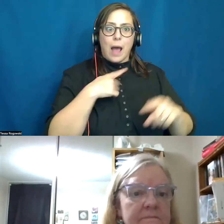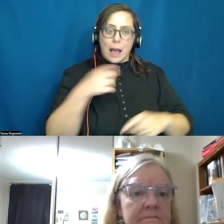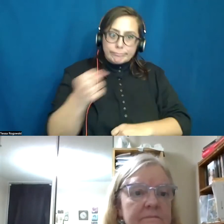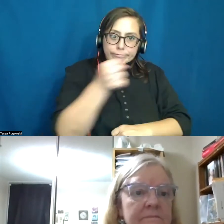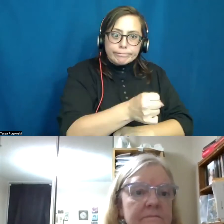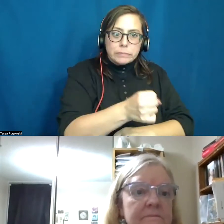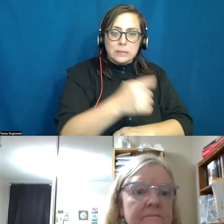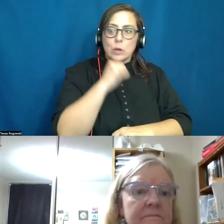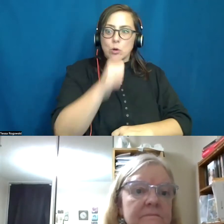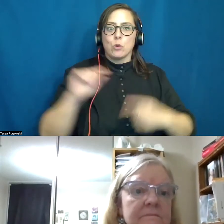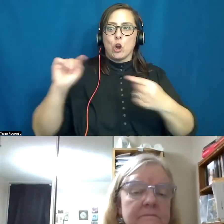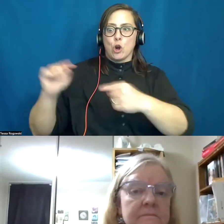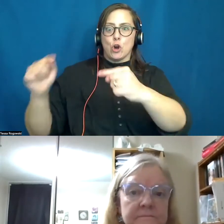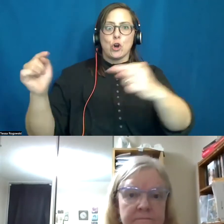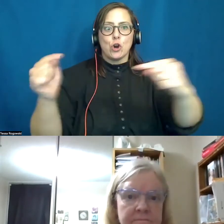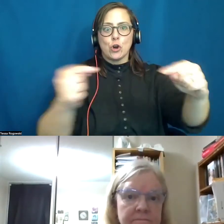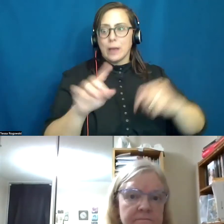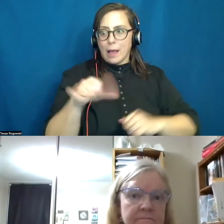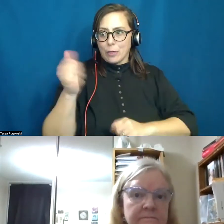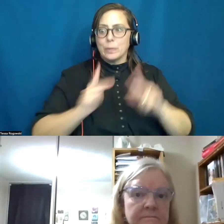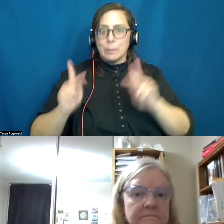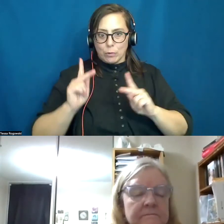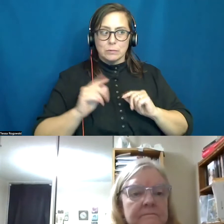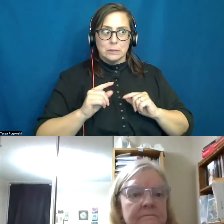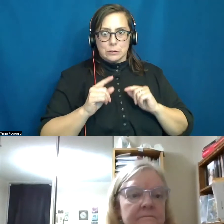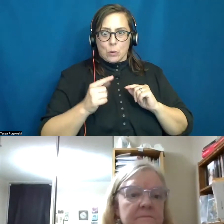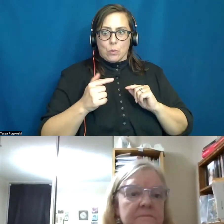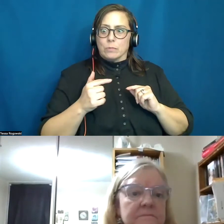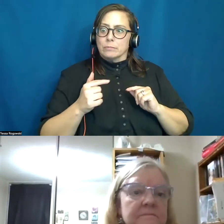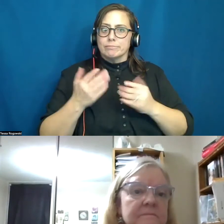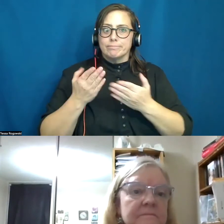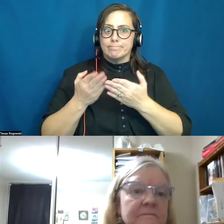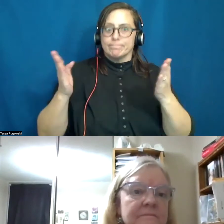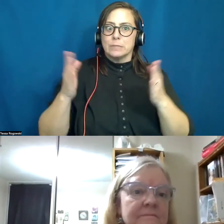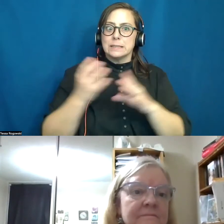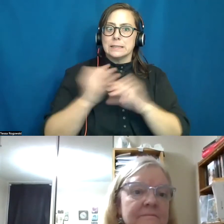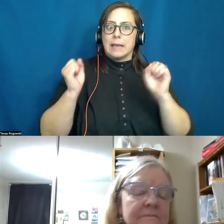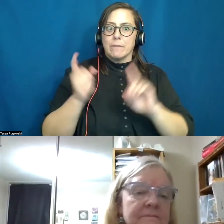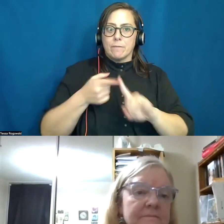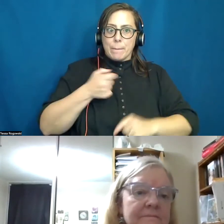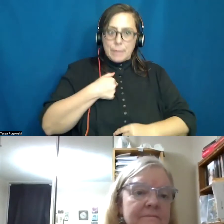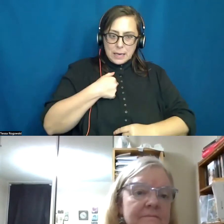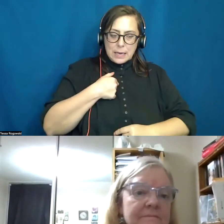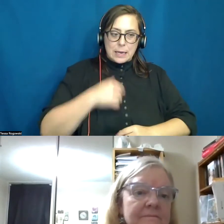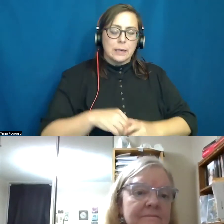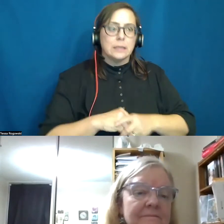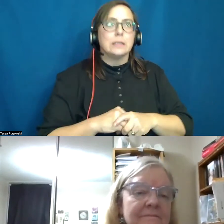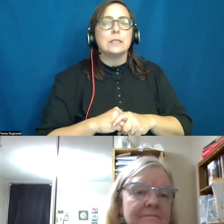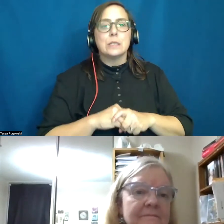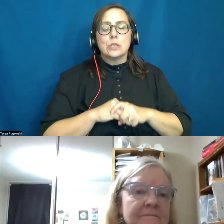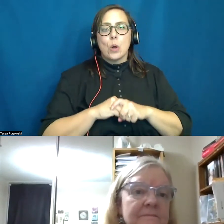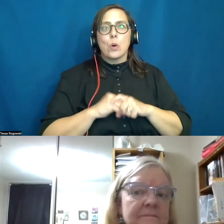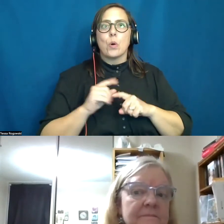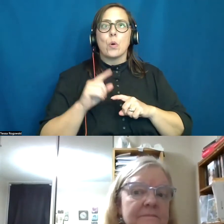for instance, so I wanted to, express some failures in